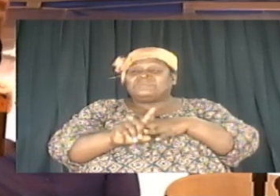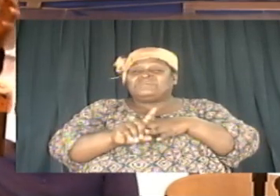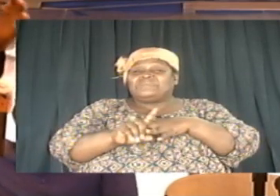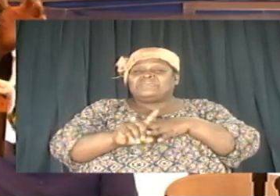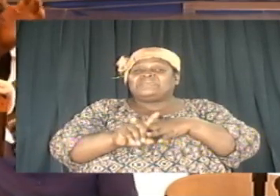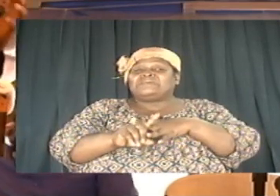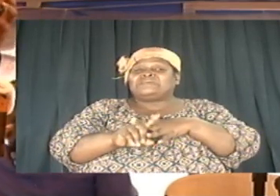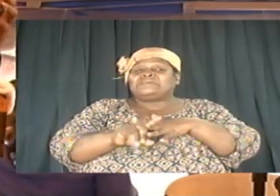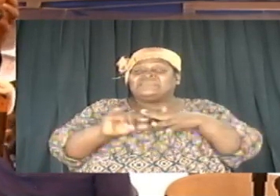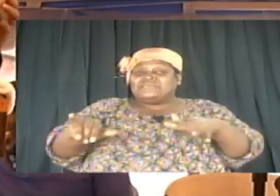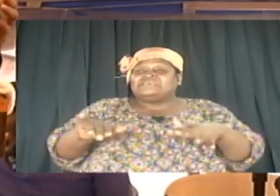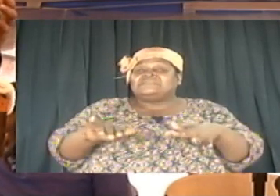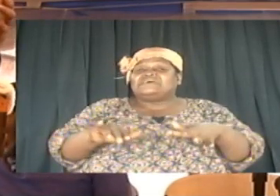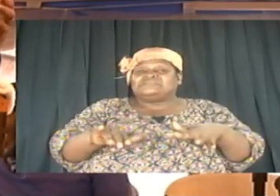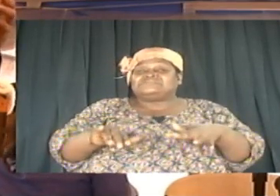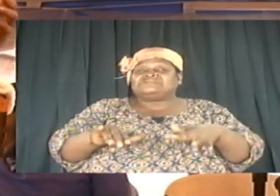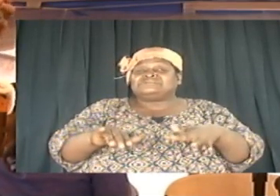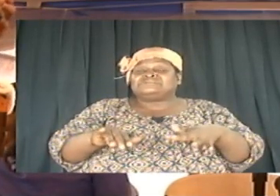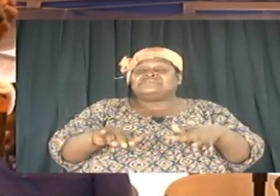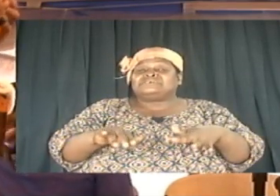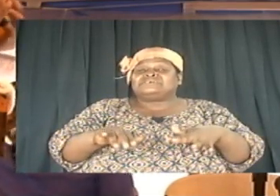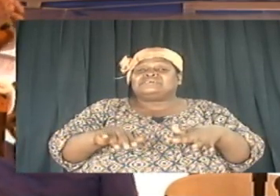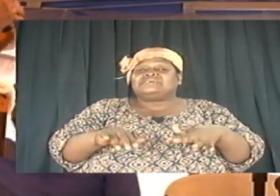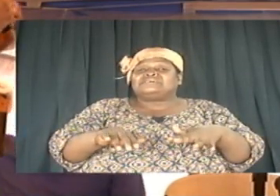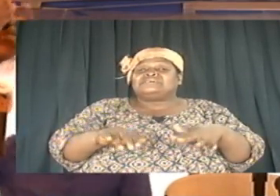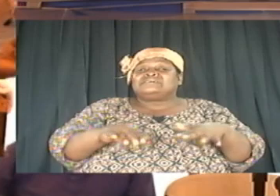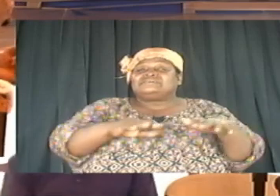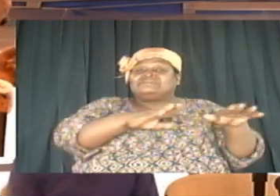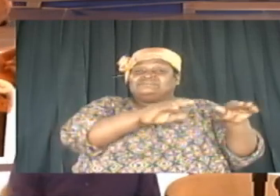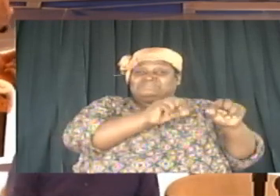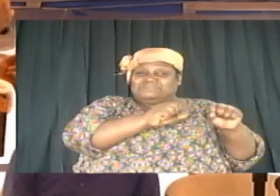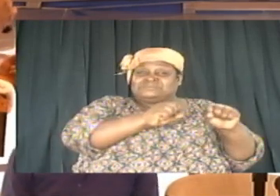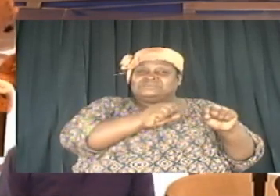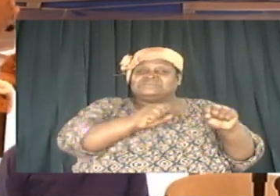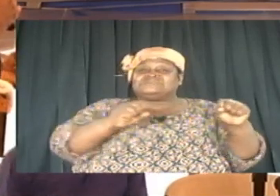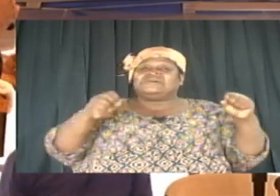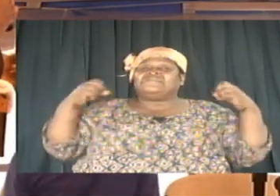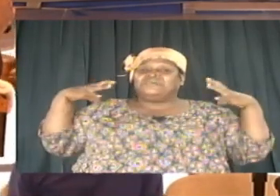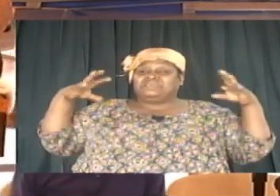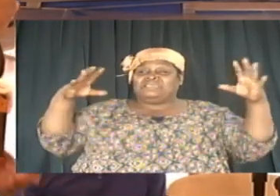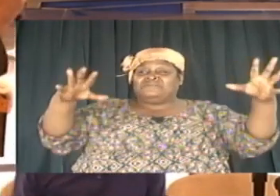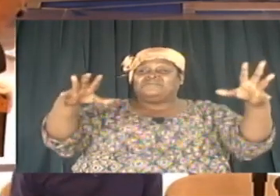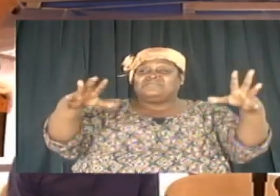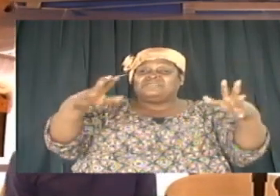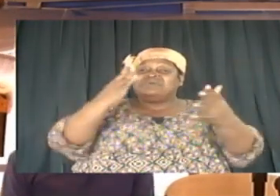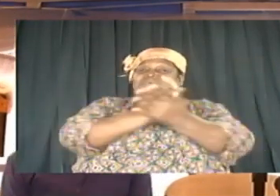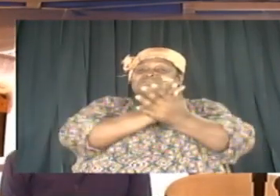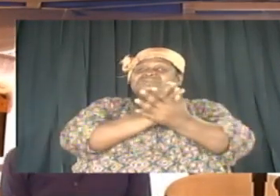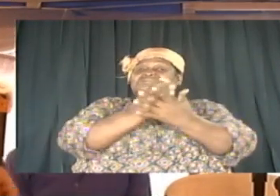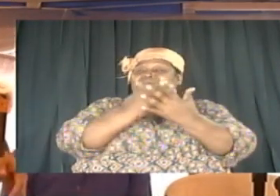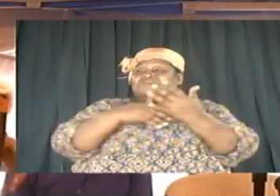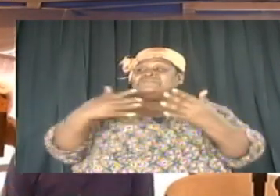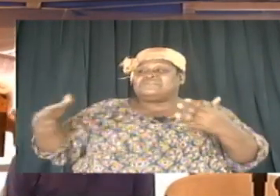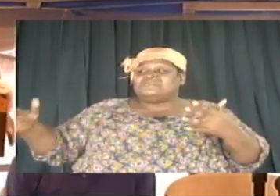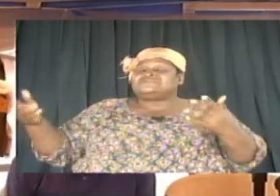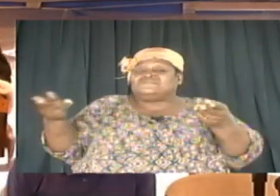the absence of a gathering would stop a lot of things from happening. But Satan get knocked